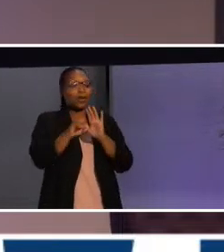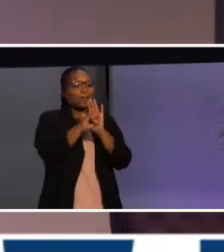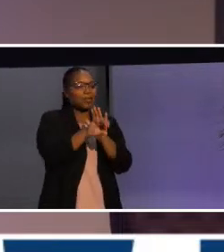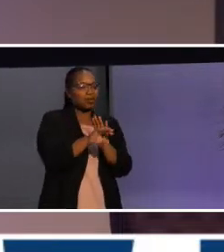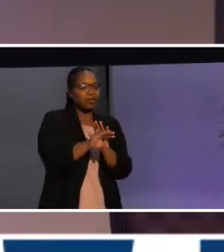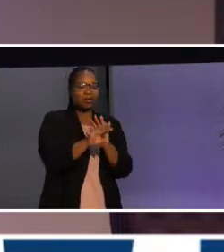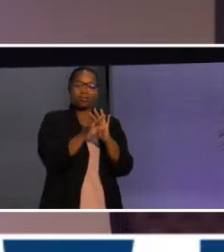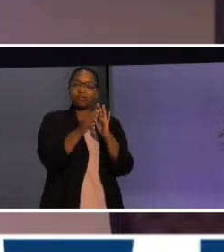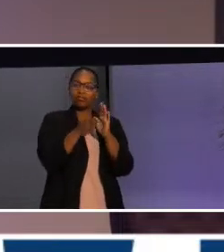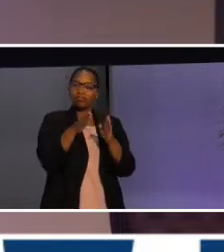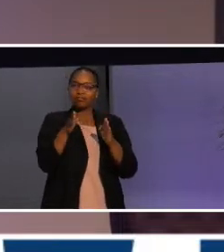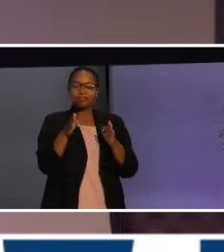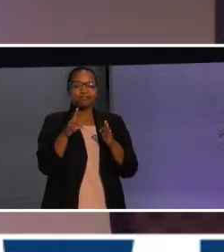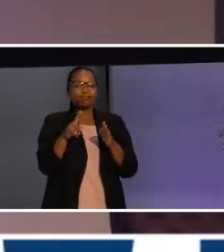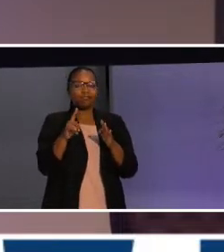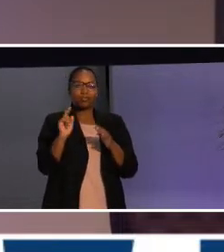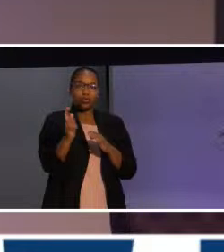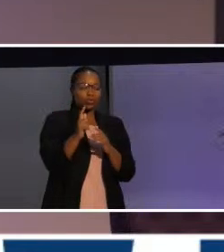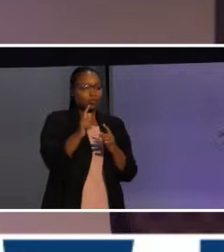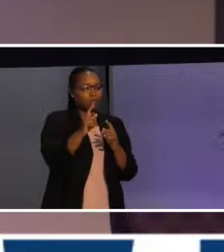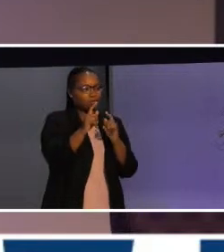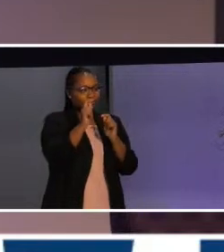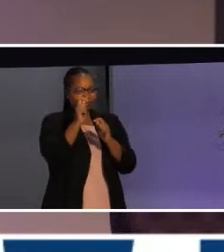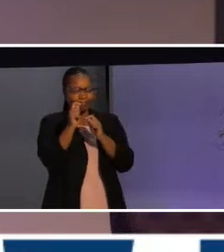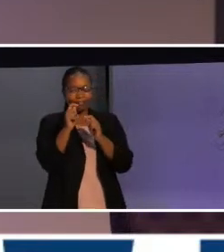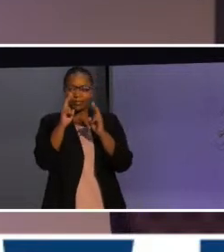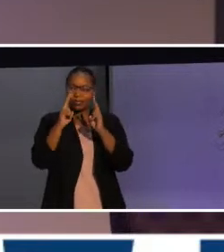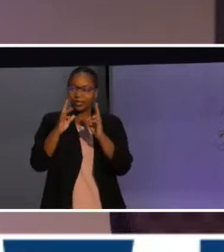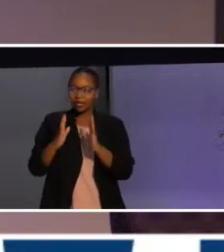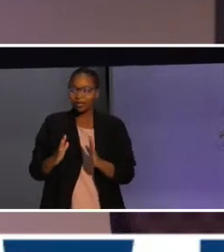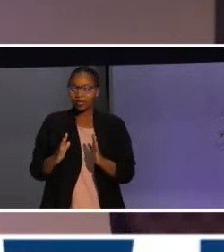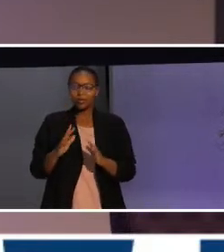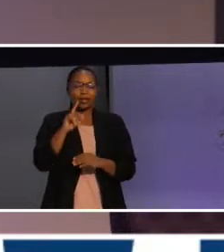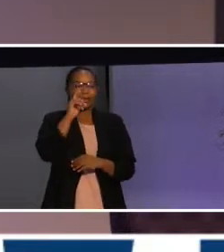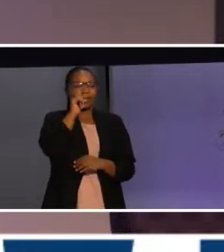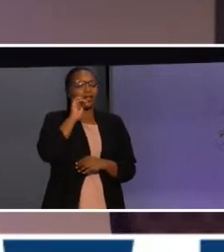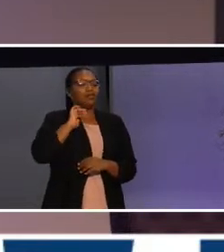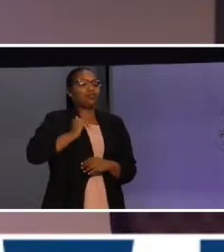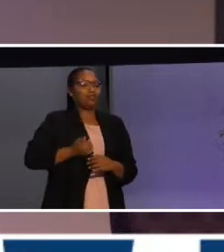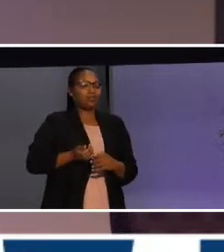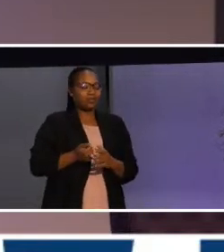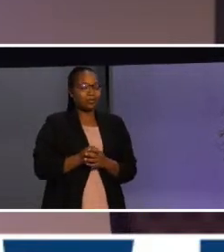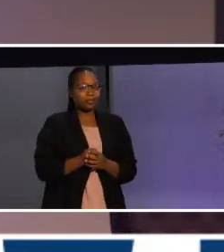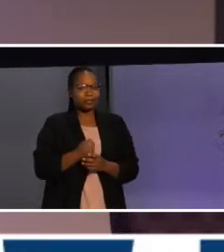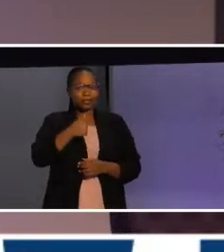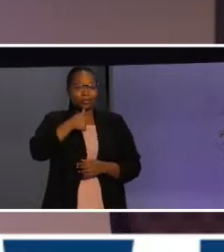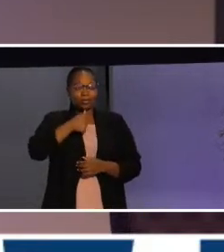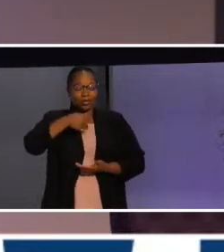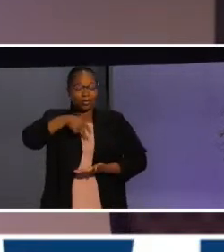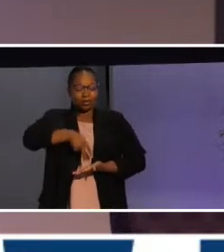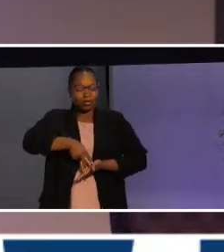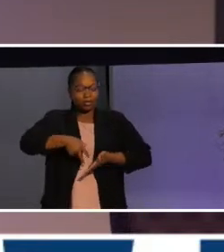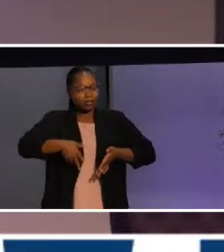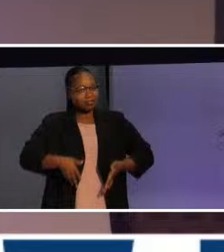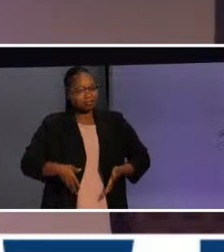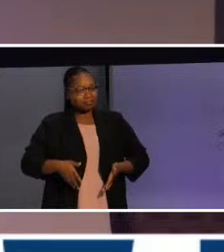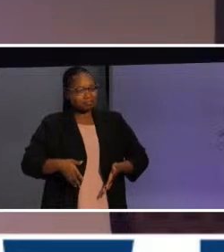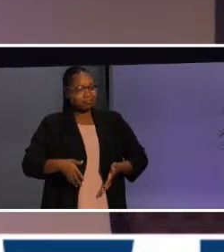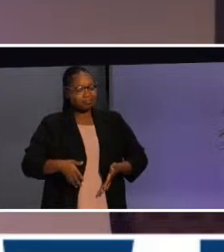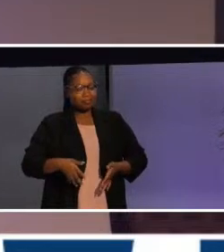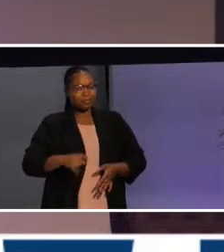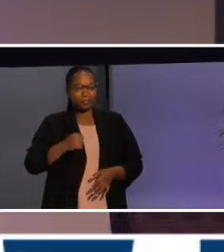excellencies and distinguished guests, ladies and gentlemen. I stand here as a proud South